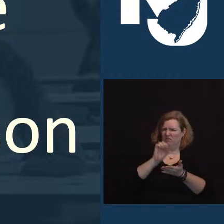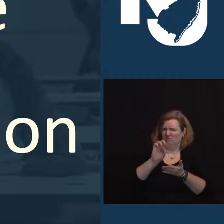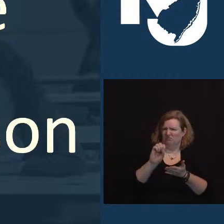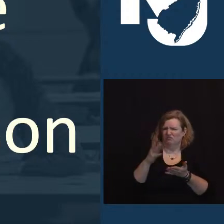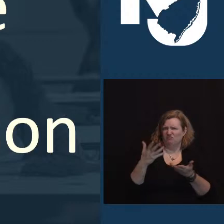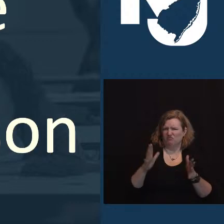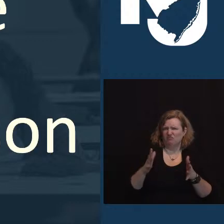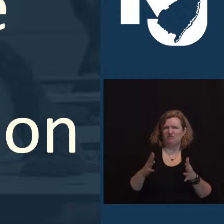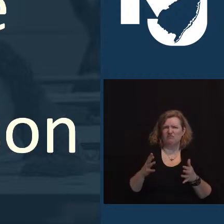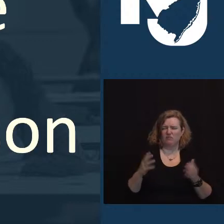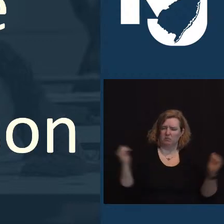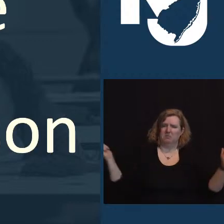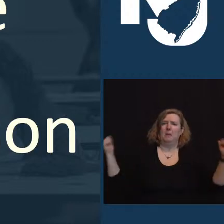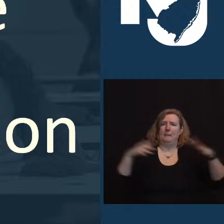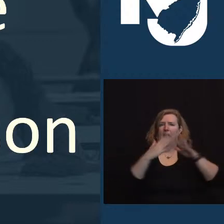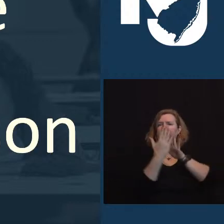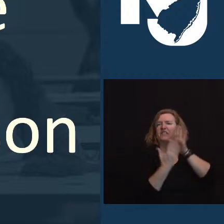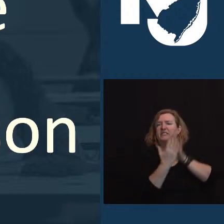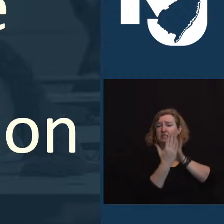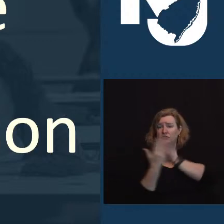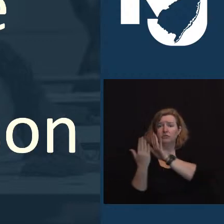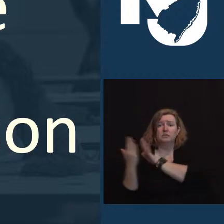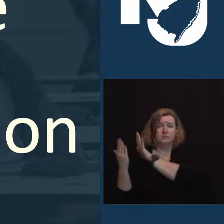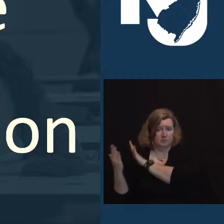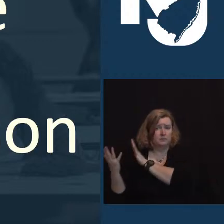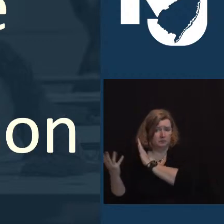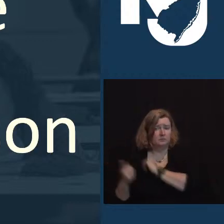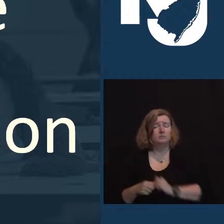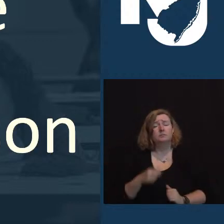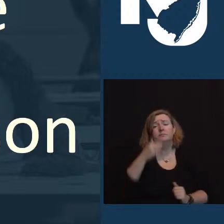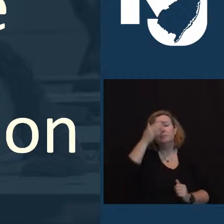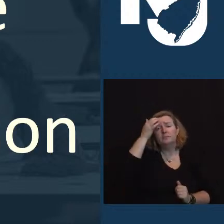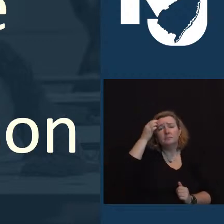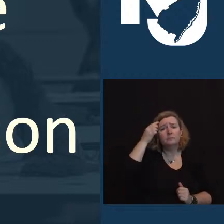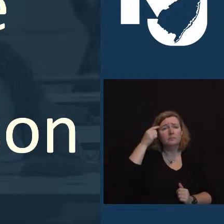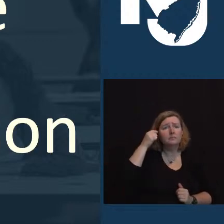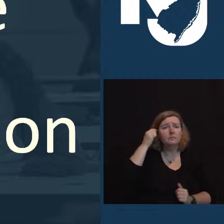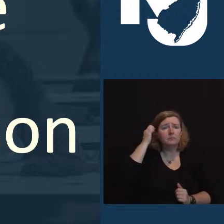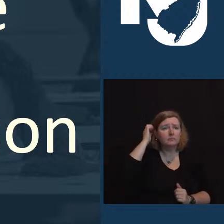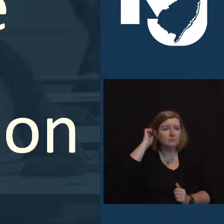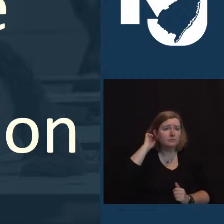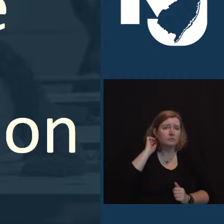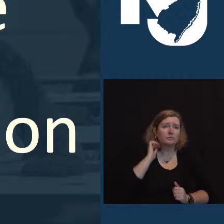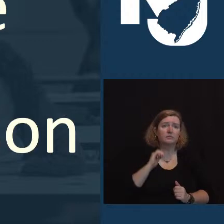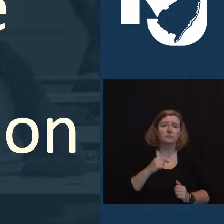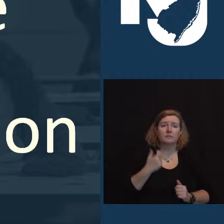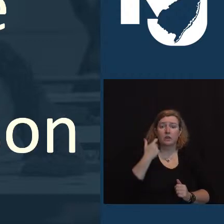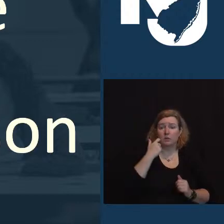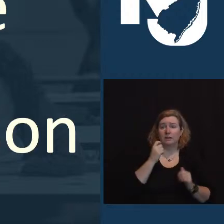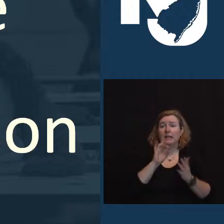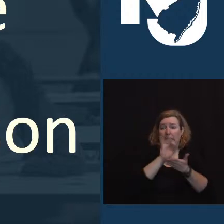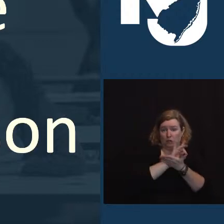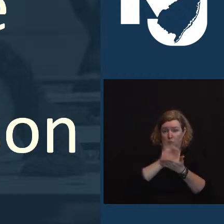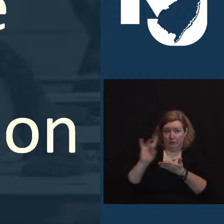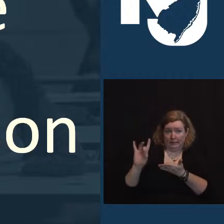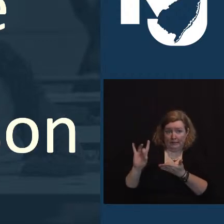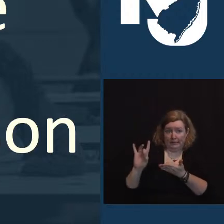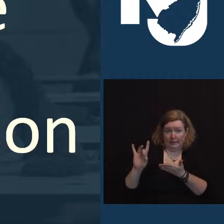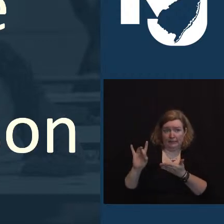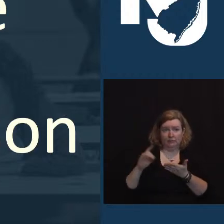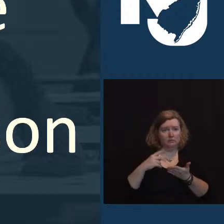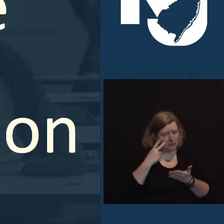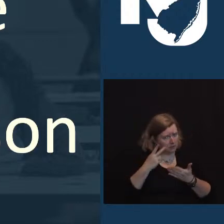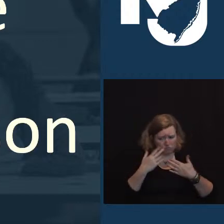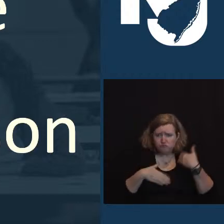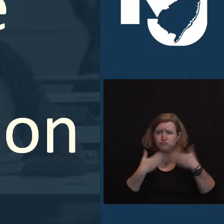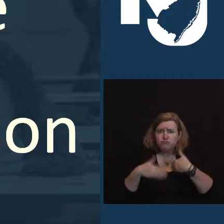and staff back into their buildings for in-person instruction. Over the past 8 weeks, we've seen these efforts kick into high